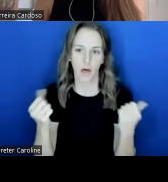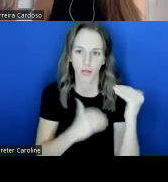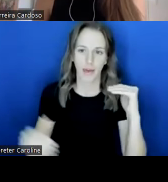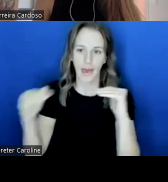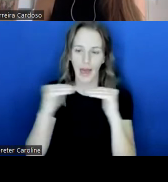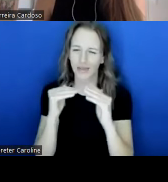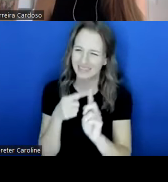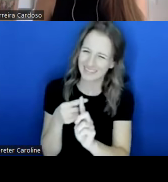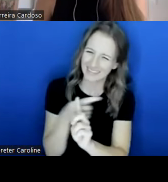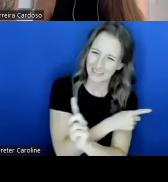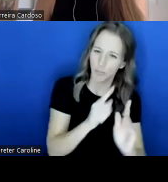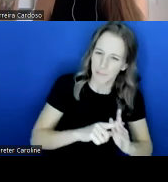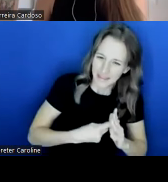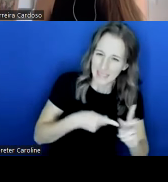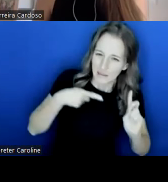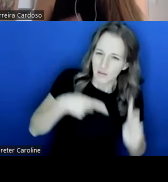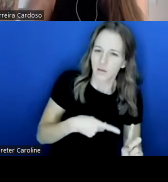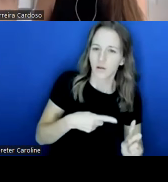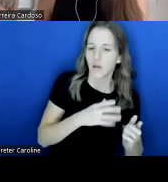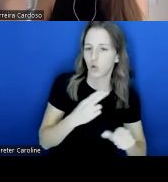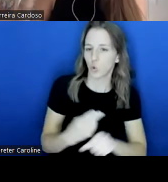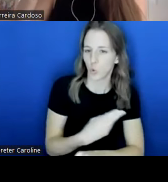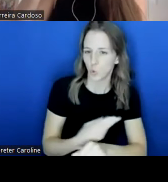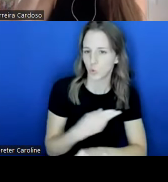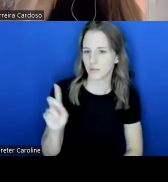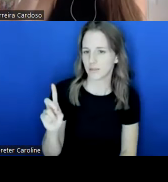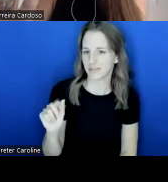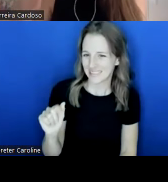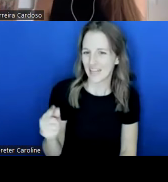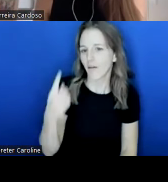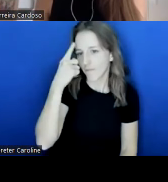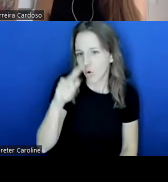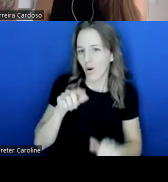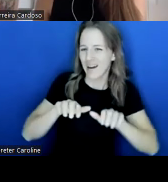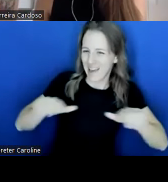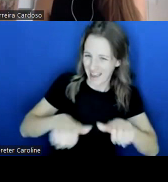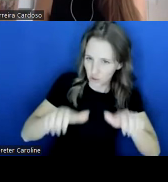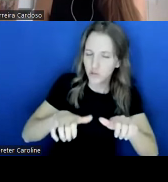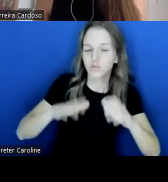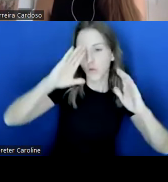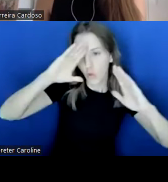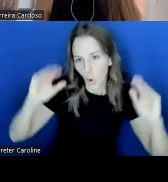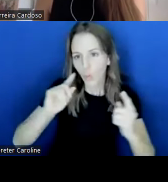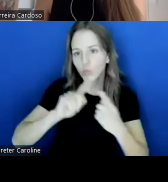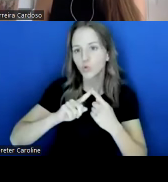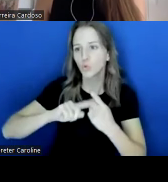being able to use data for action, all again with the hope to reduce health